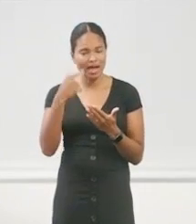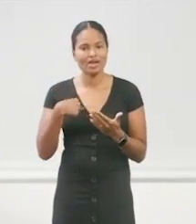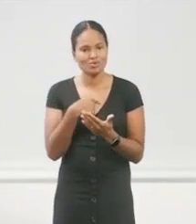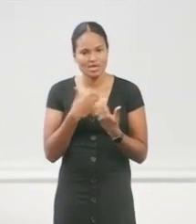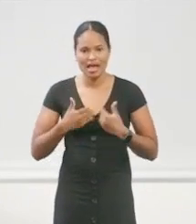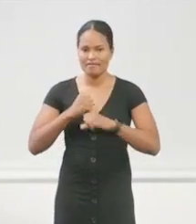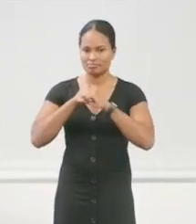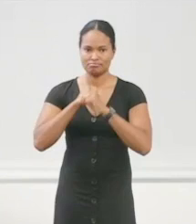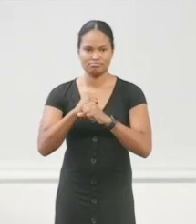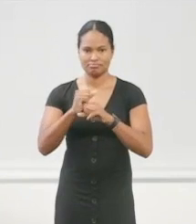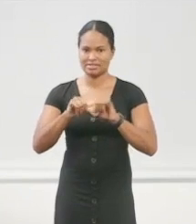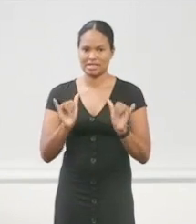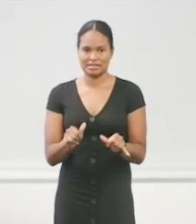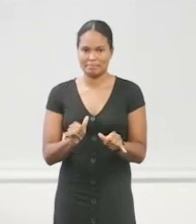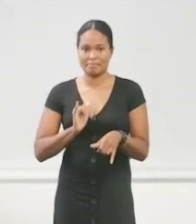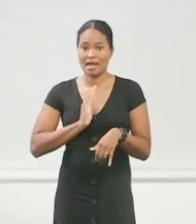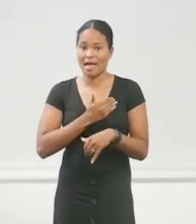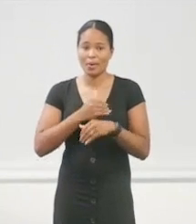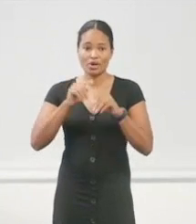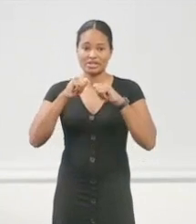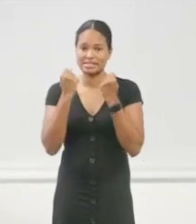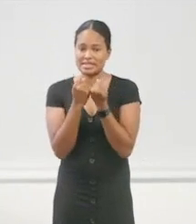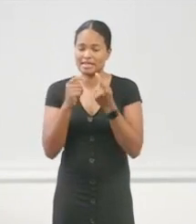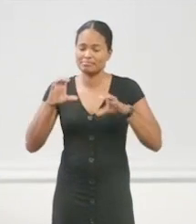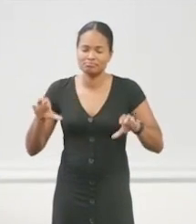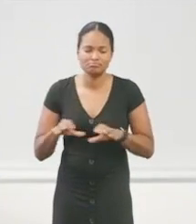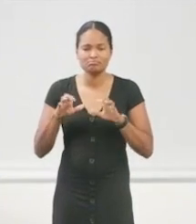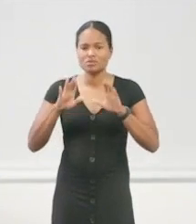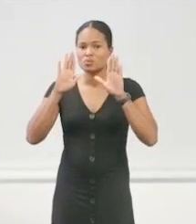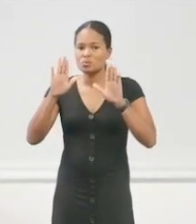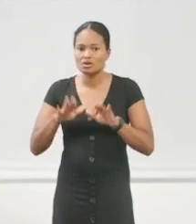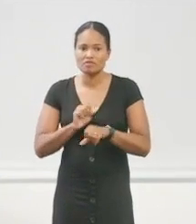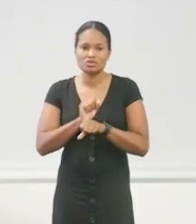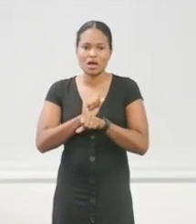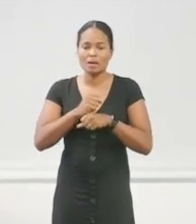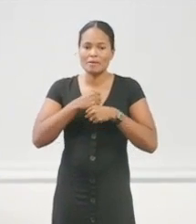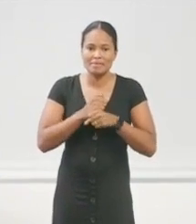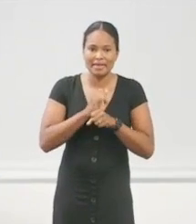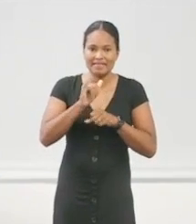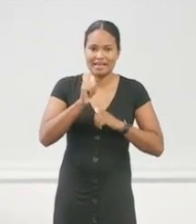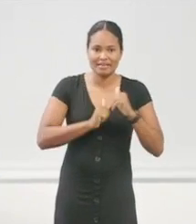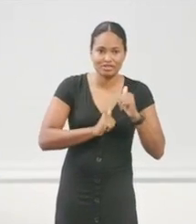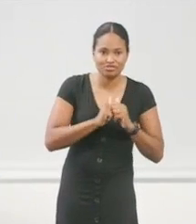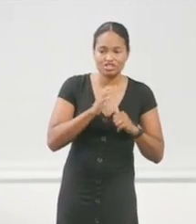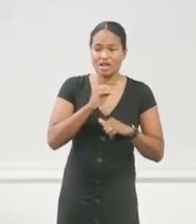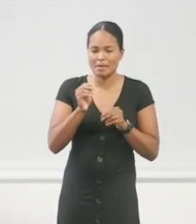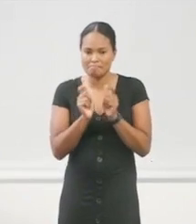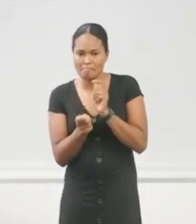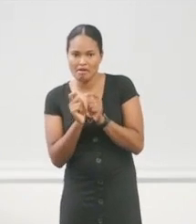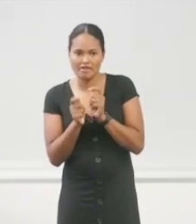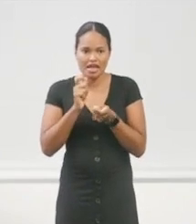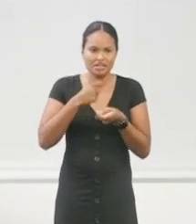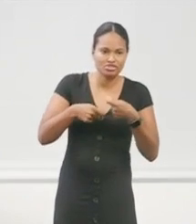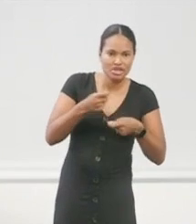at COPA. Our team has done a remarkable job of creating that infrastructure and modifying and changing it as we go, so that we're not just sort